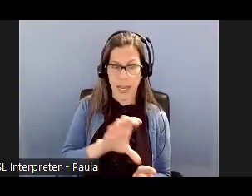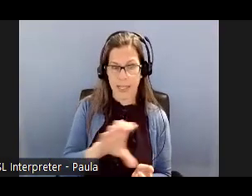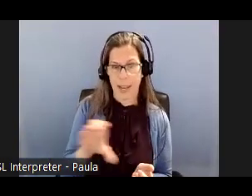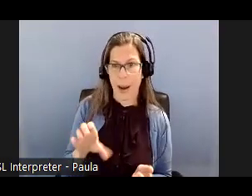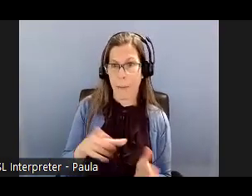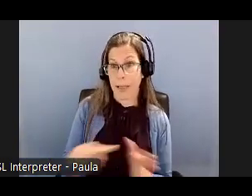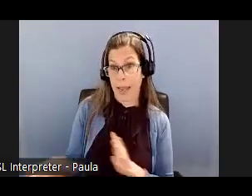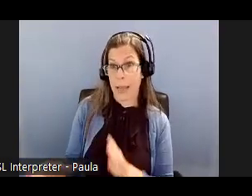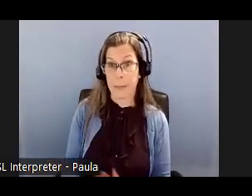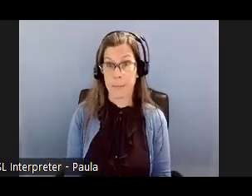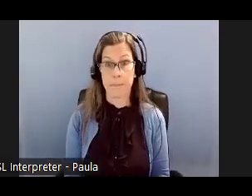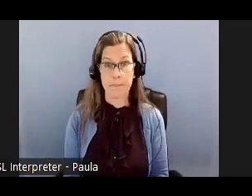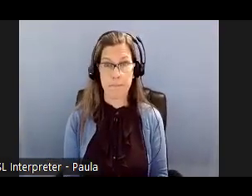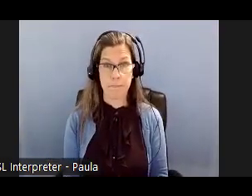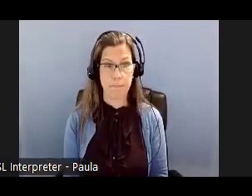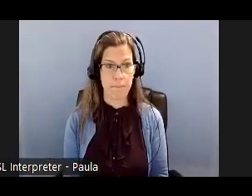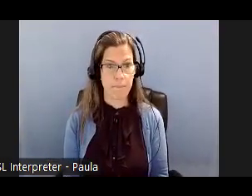plan.